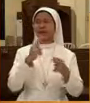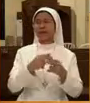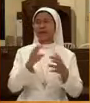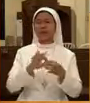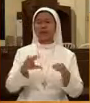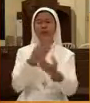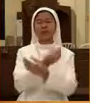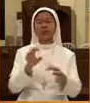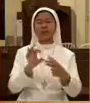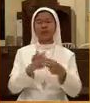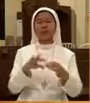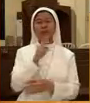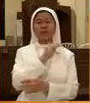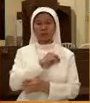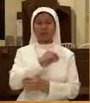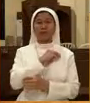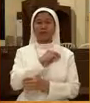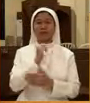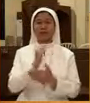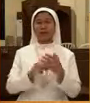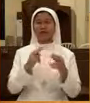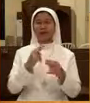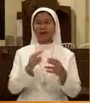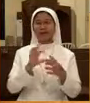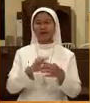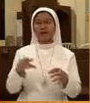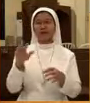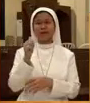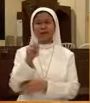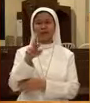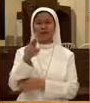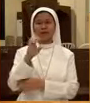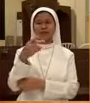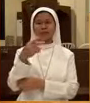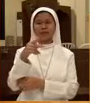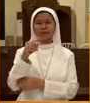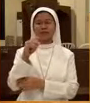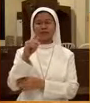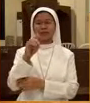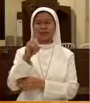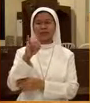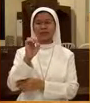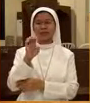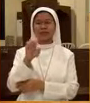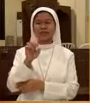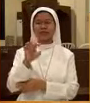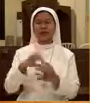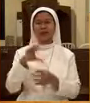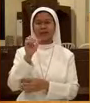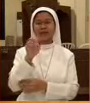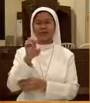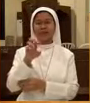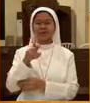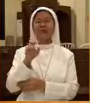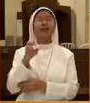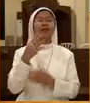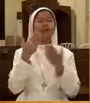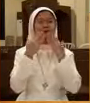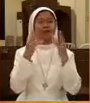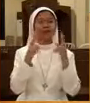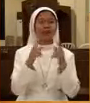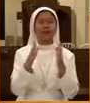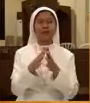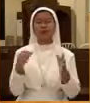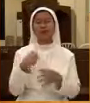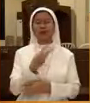of the Missions, sa ngalan po ng Archdiocese of Cáceres, so we thank you so much, grazie mille. And we